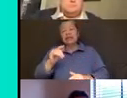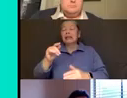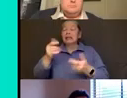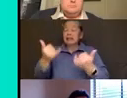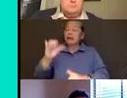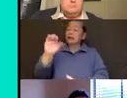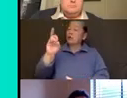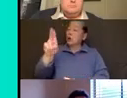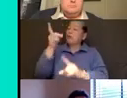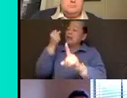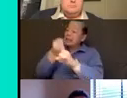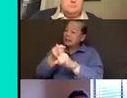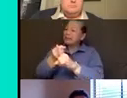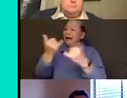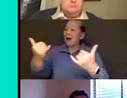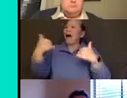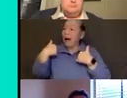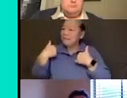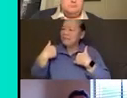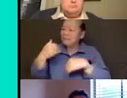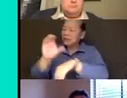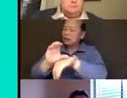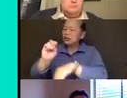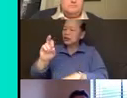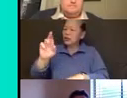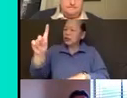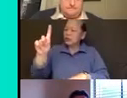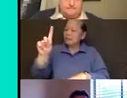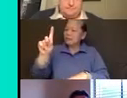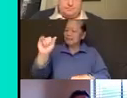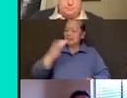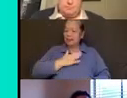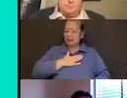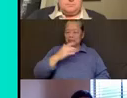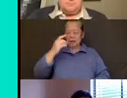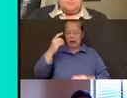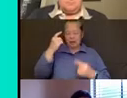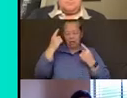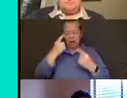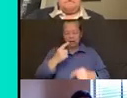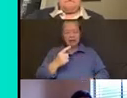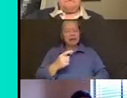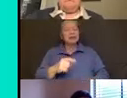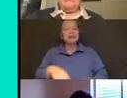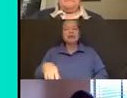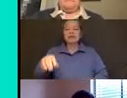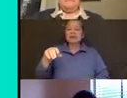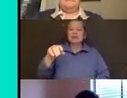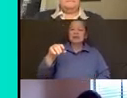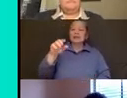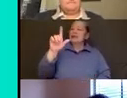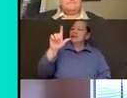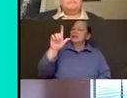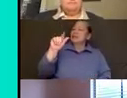initial thoughts I have. Yeah, thanks so much, Lindsay, for sharing. That's definitely